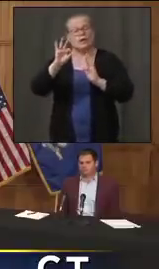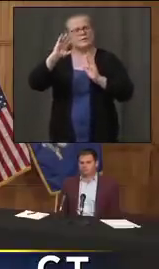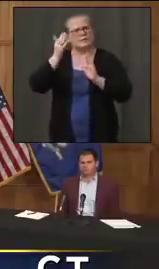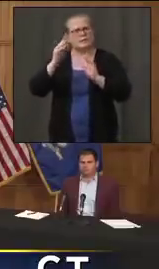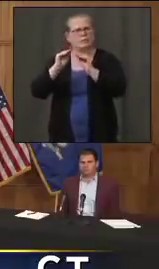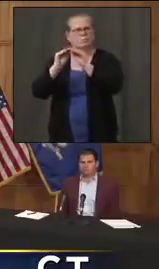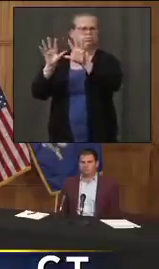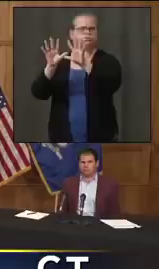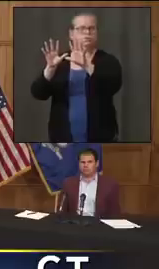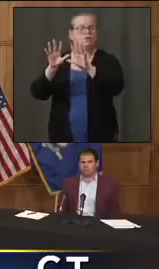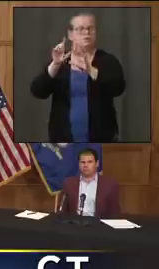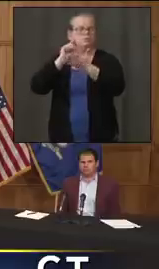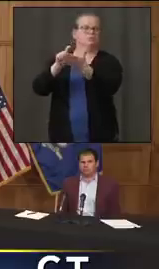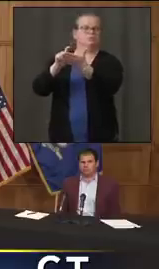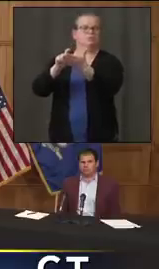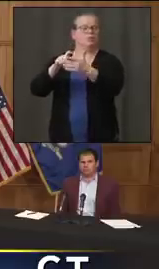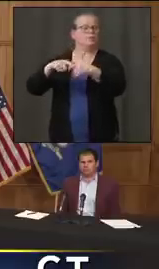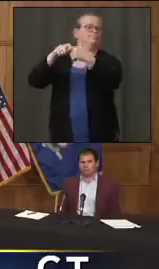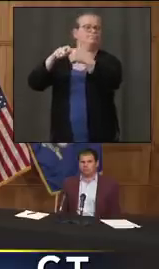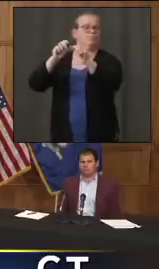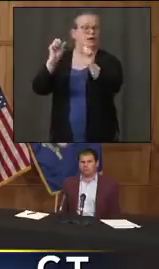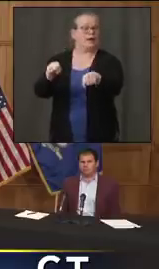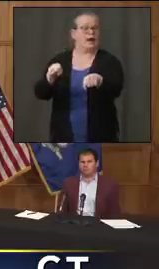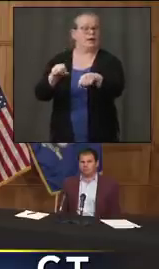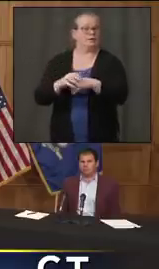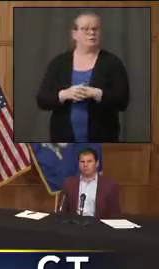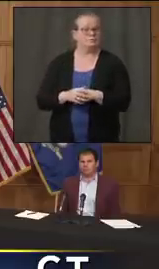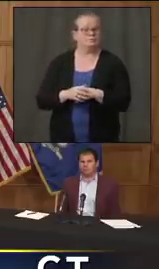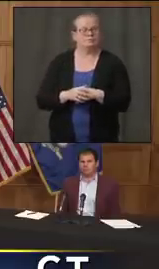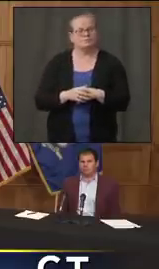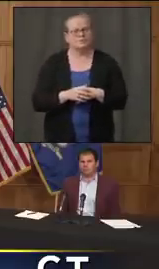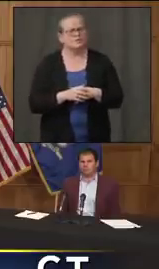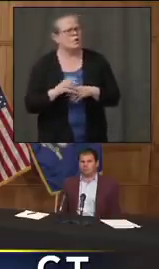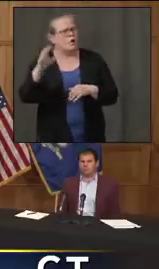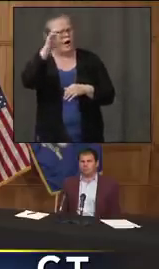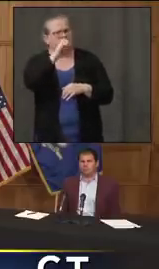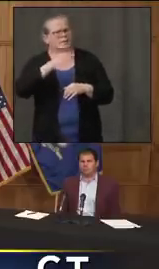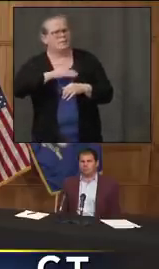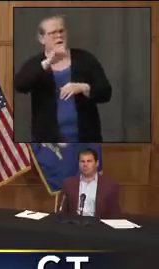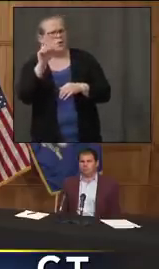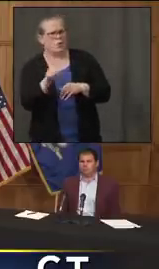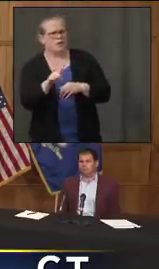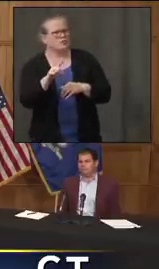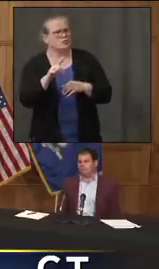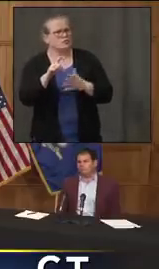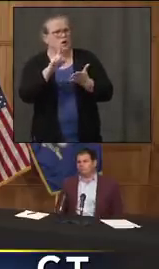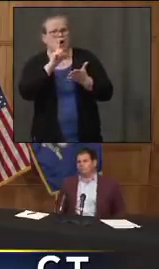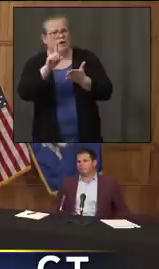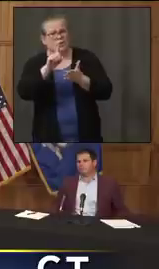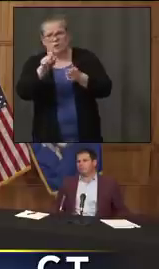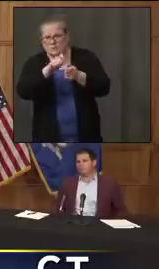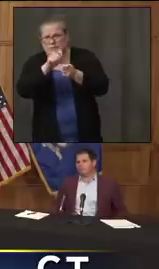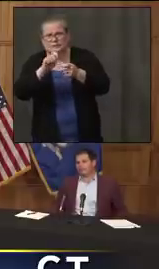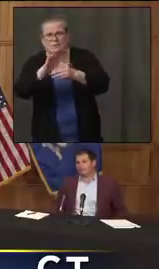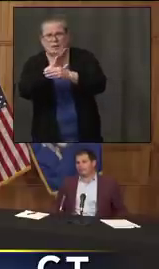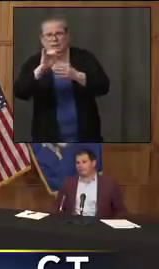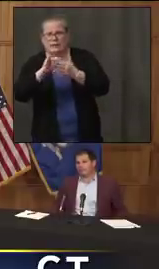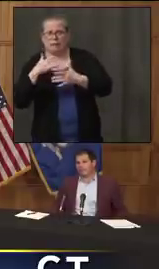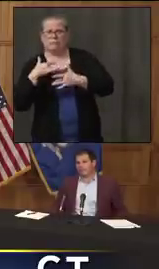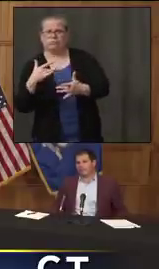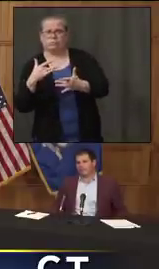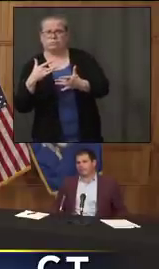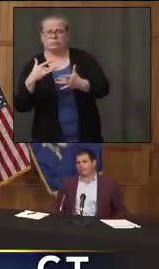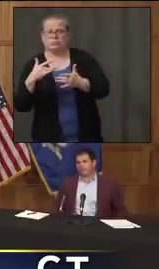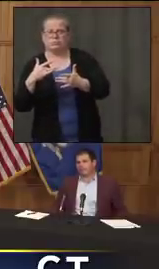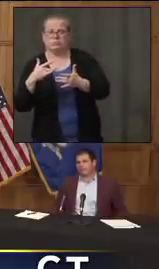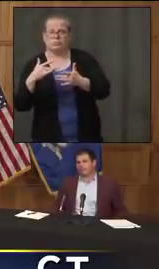be any way to know that there are specifically flare-ups surrounding certain types of businesses like hair salons or nail salons before it's too